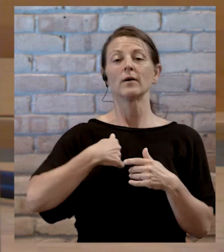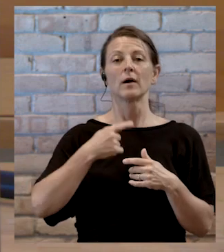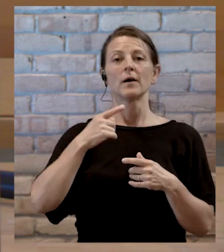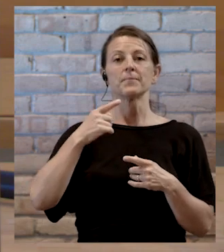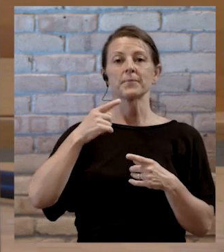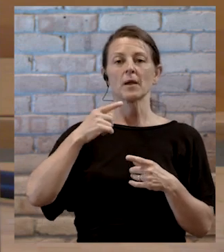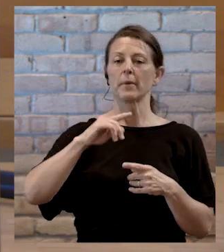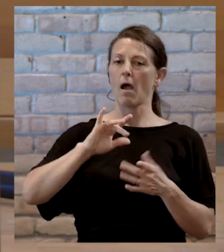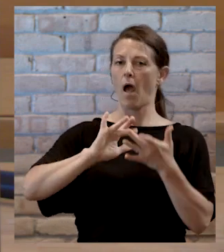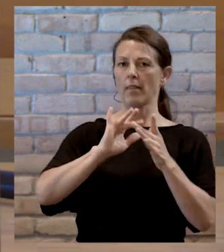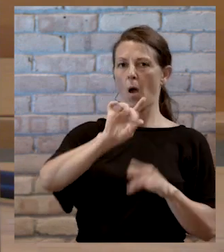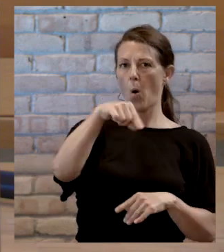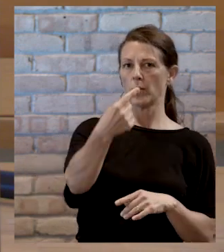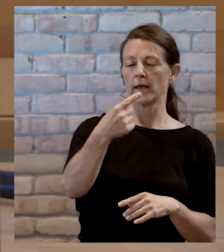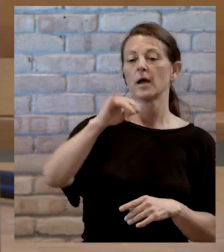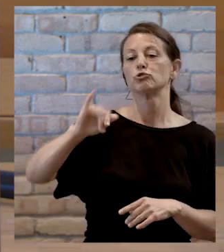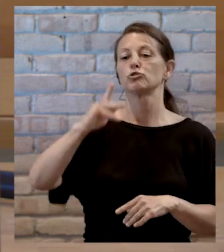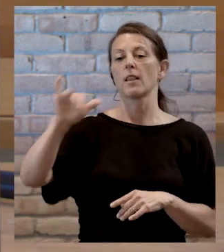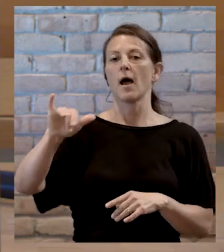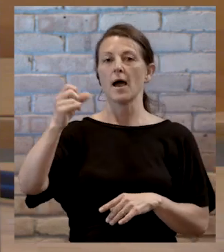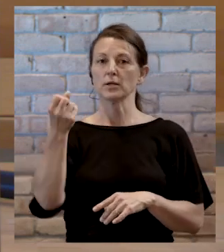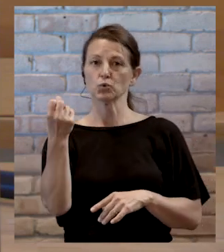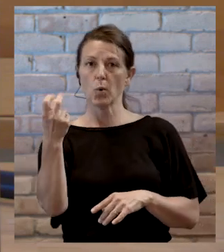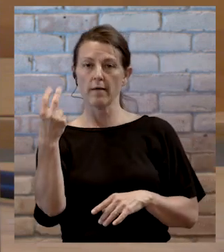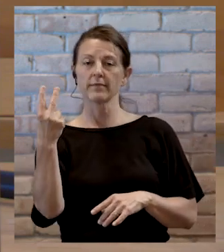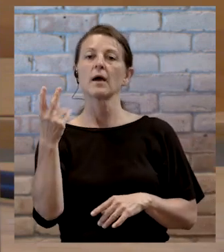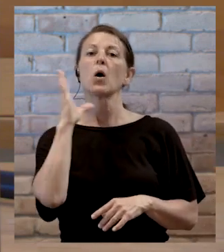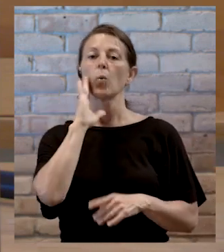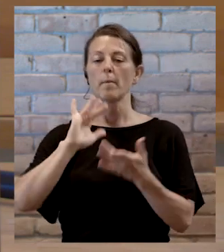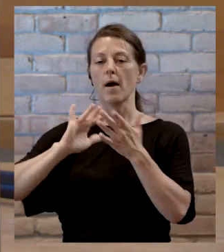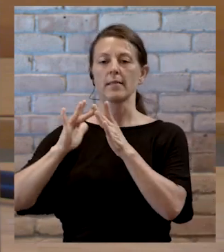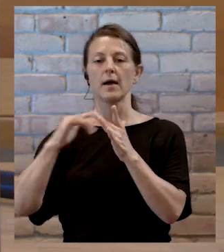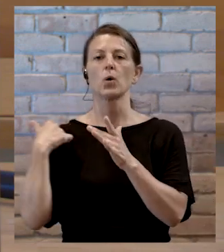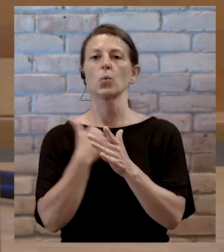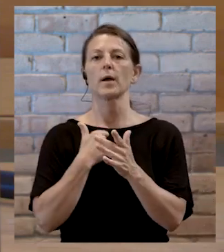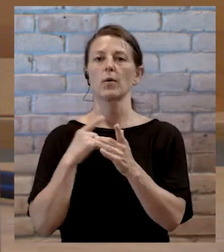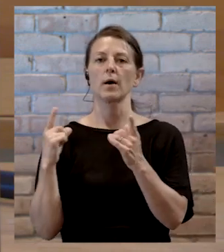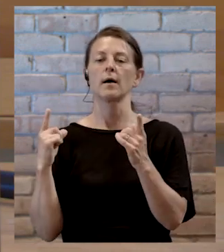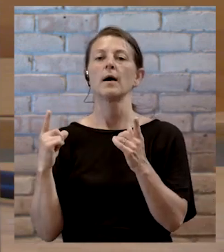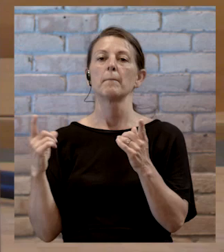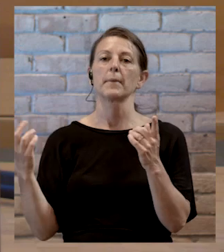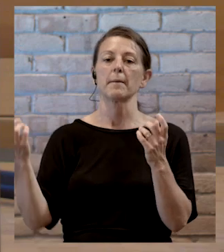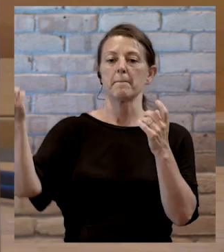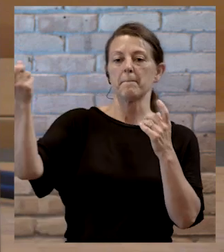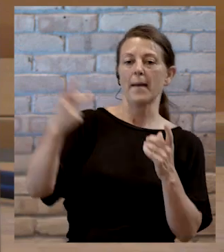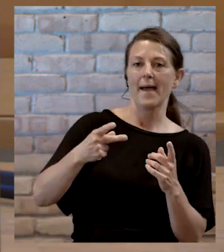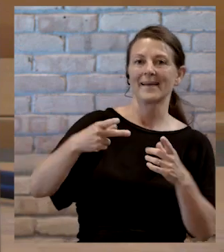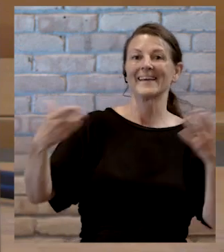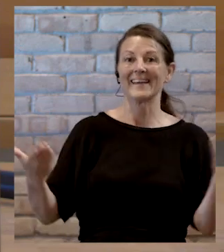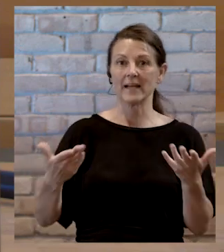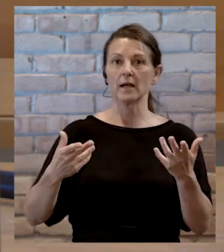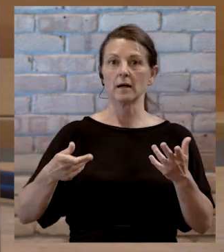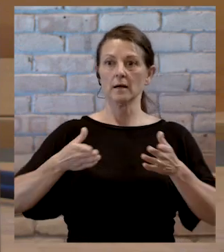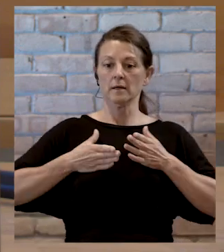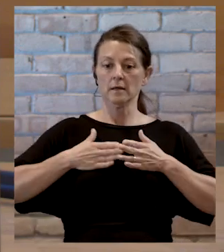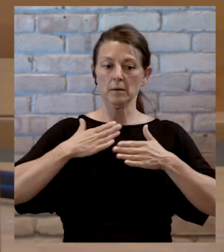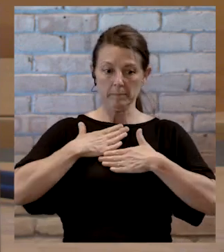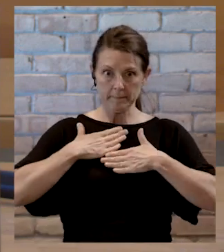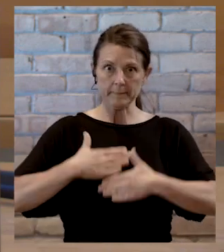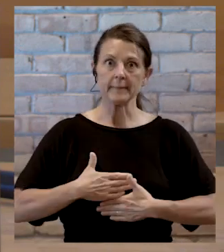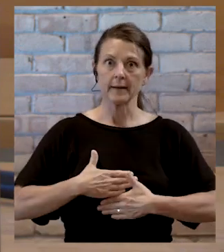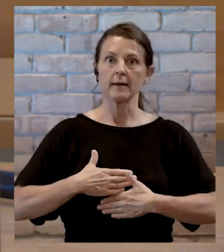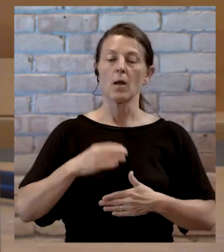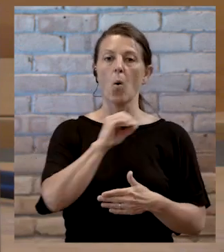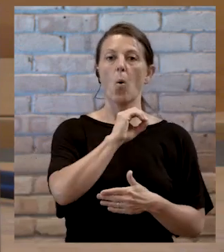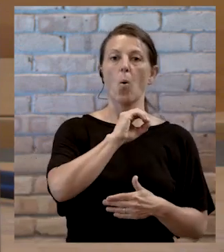then on July 12th, we'll be online and we'll be meeting back in person on our Valley Creek and Oak Hill campuses. Have a